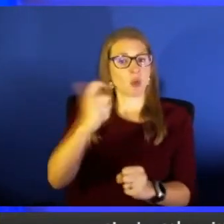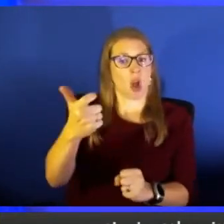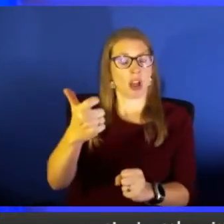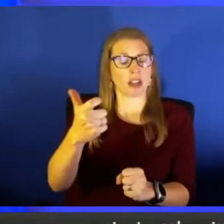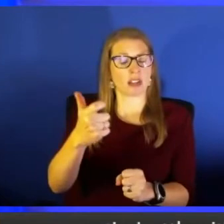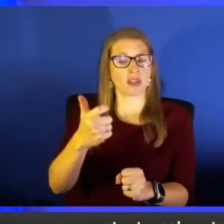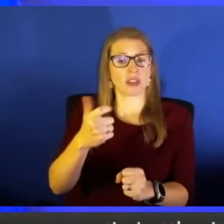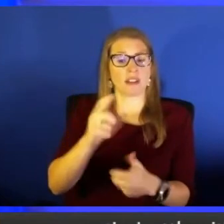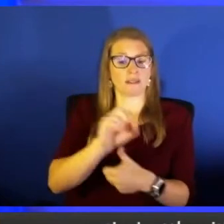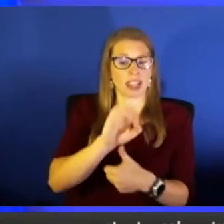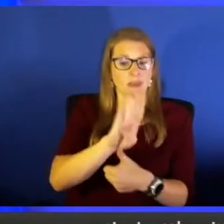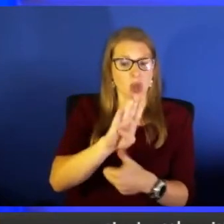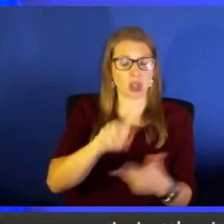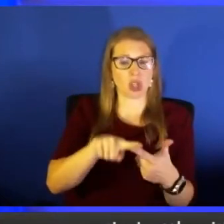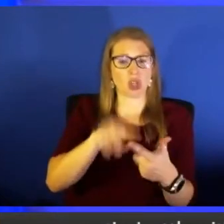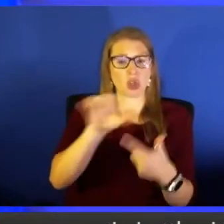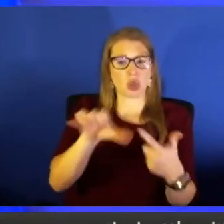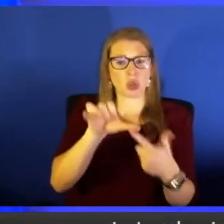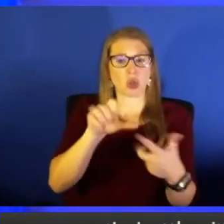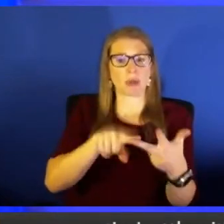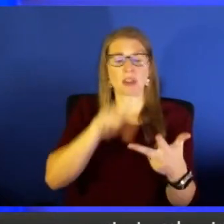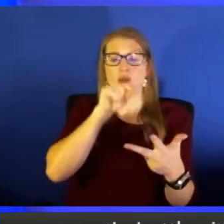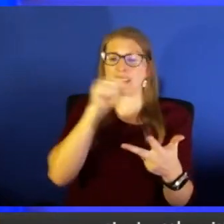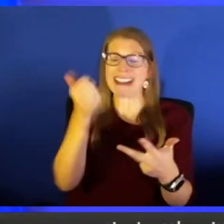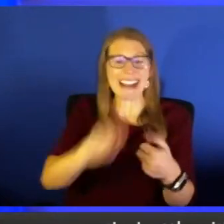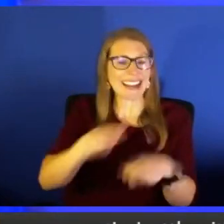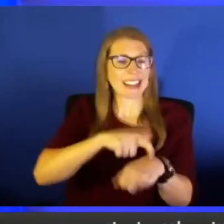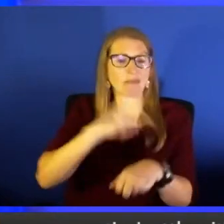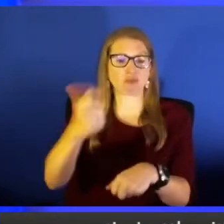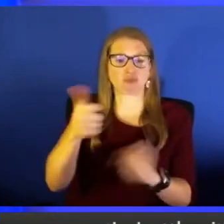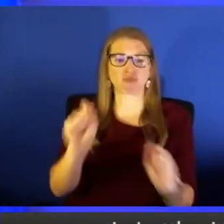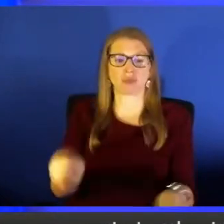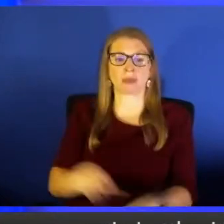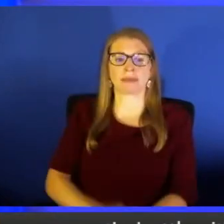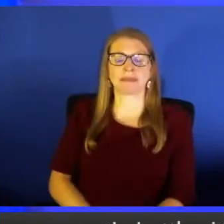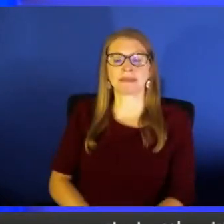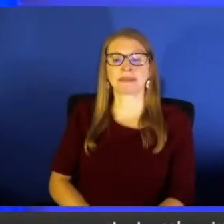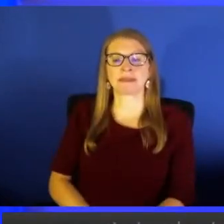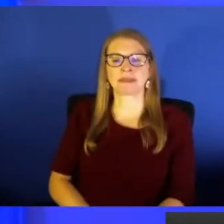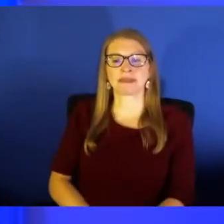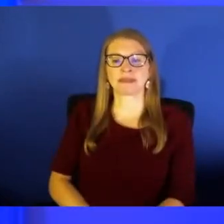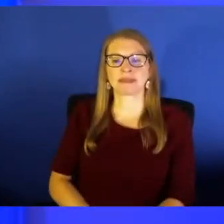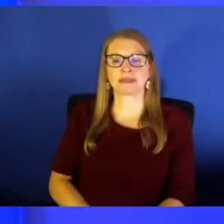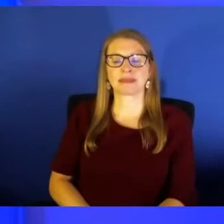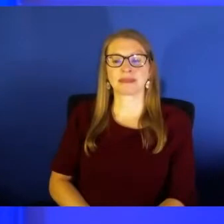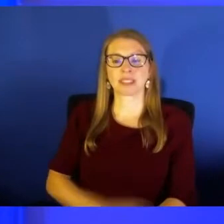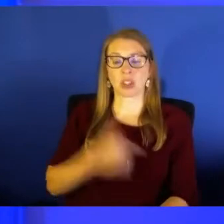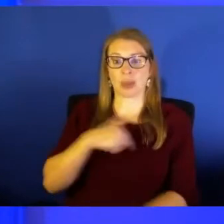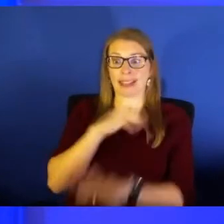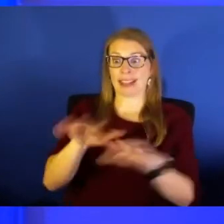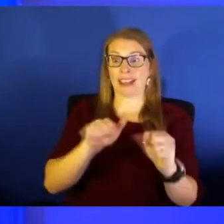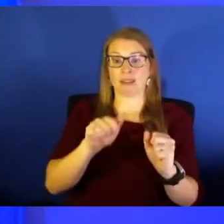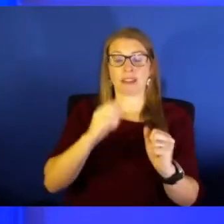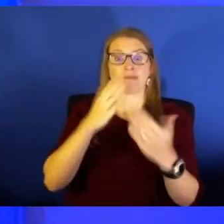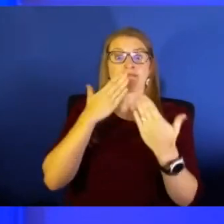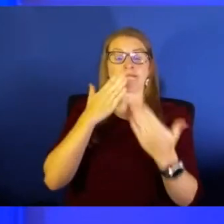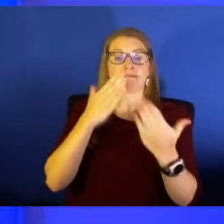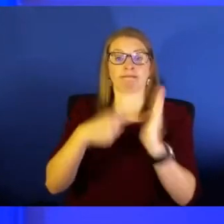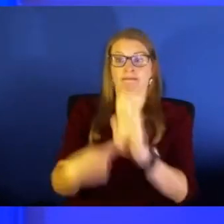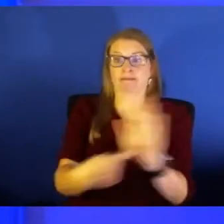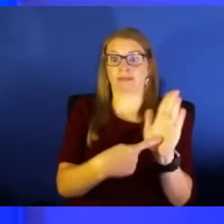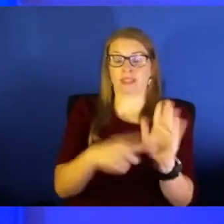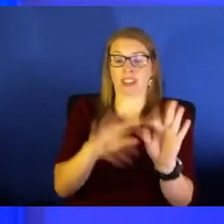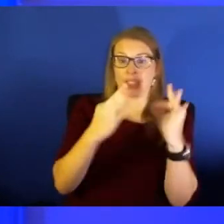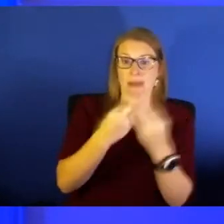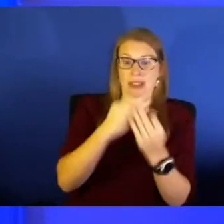Facebook, YouTube, or Twitter. And as we leave you, we would love to share with you our gratitude and share a little bit about our families behind the scenes